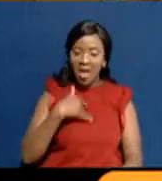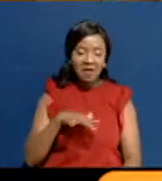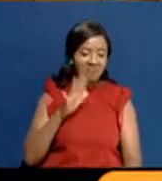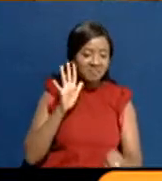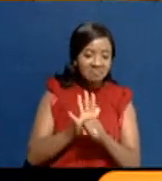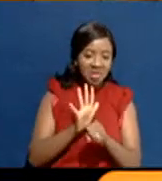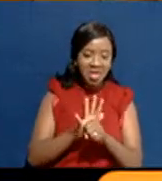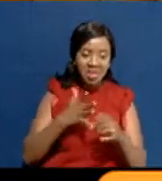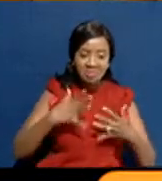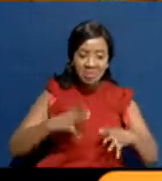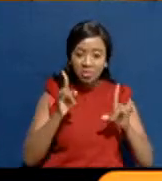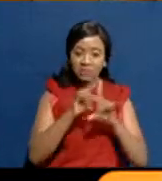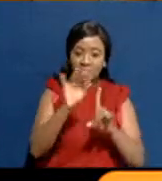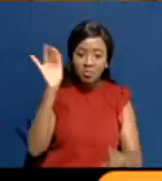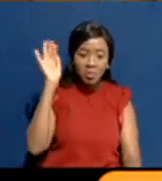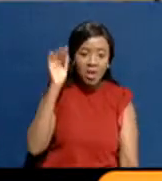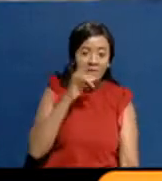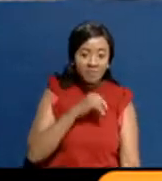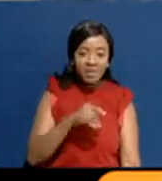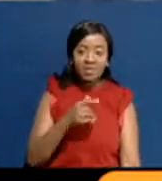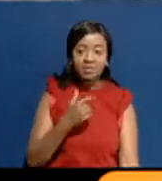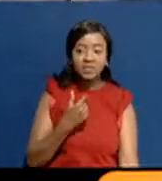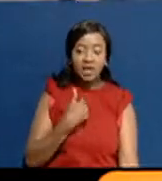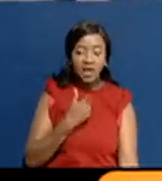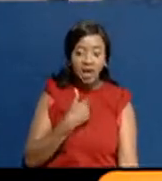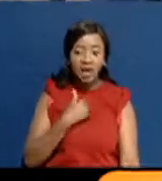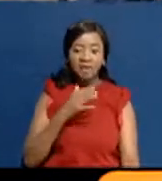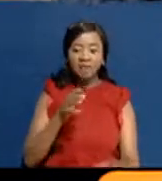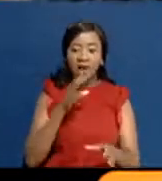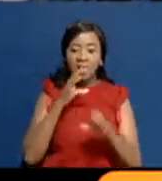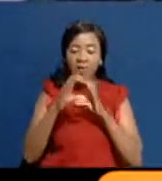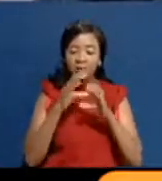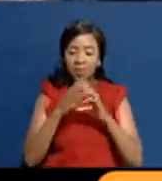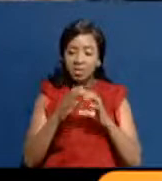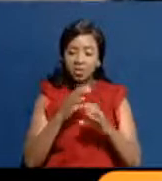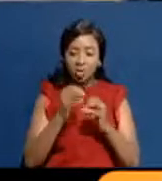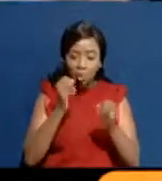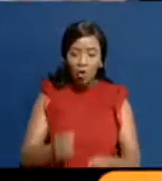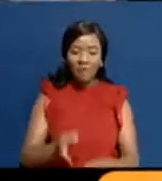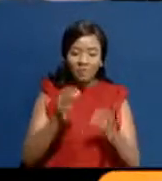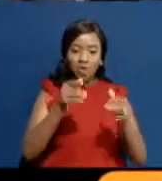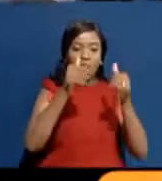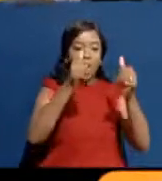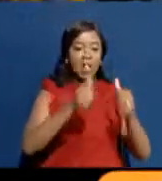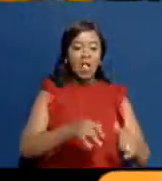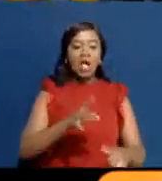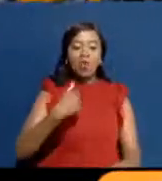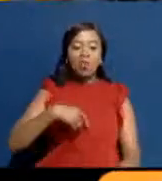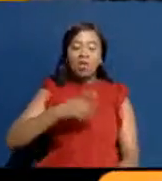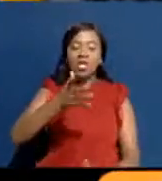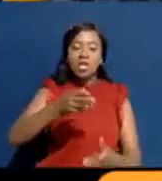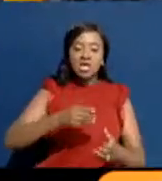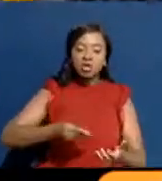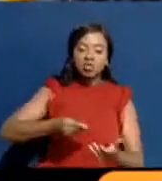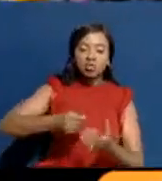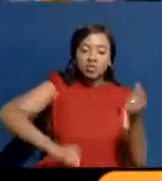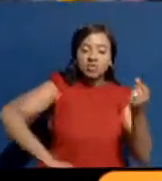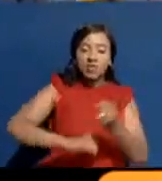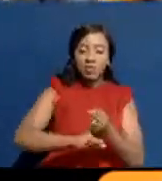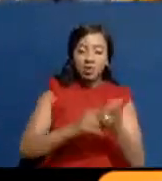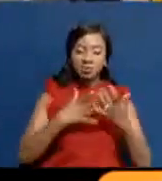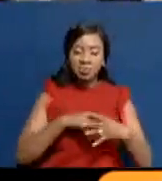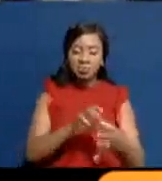hearing even on official communication that we need to to reward loyalists. Mm. There'll